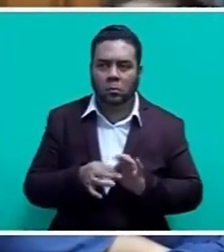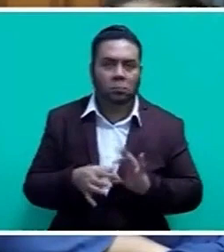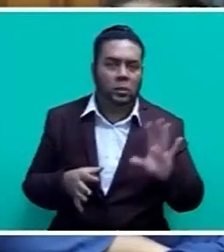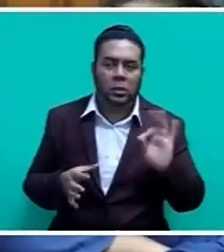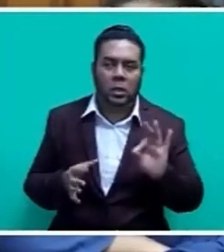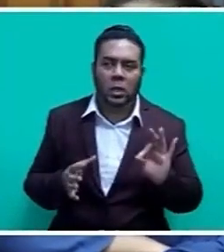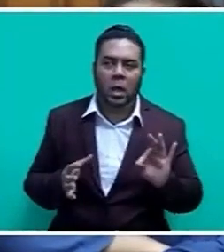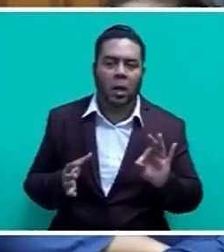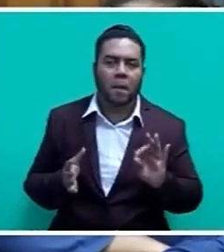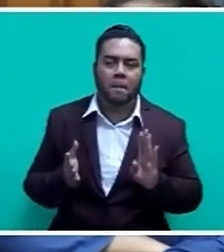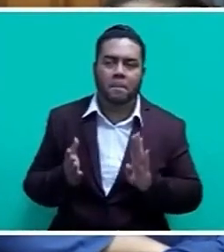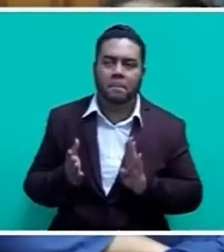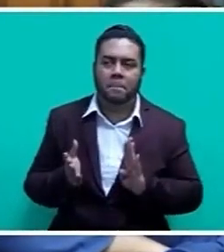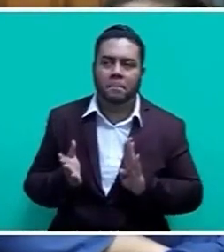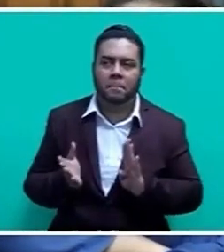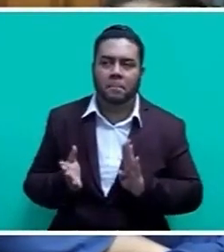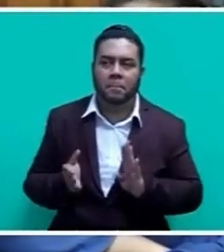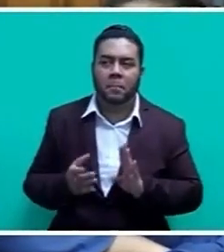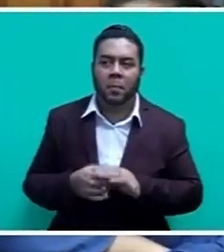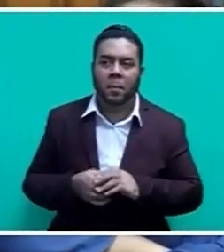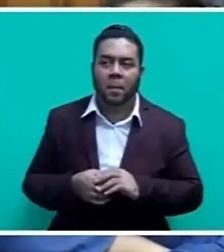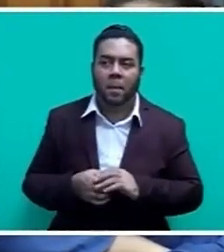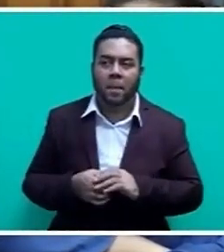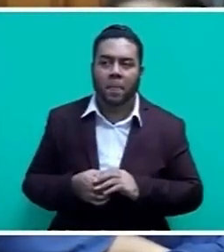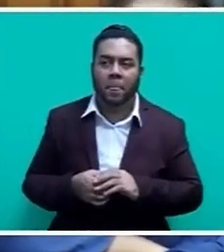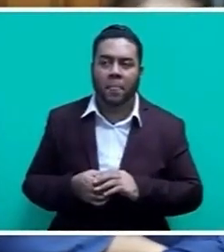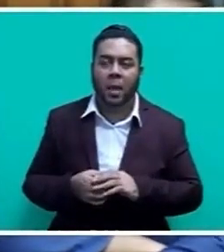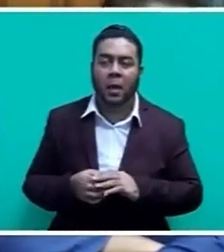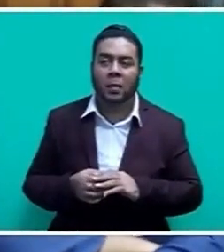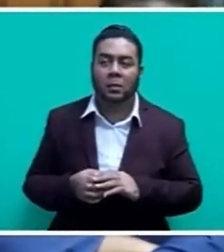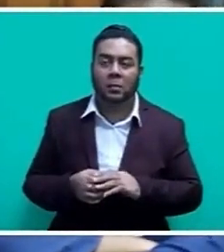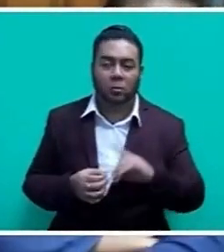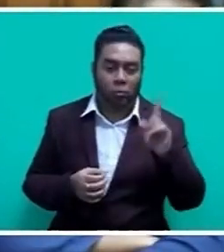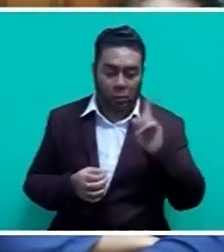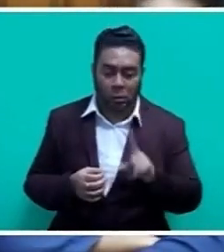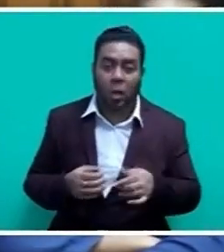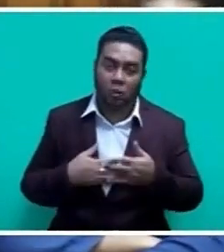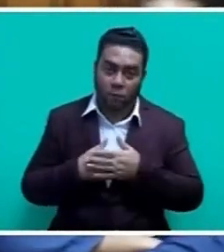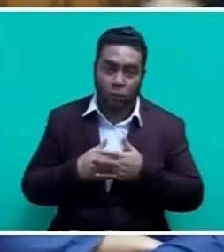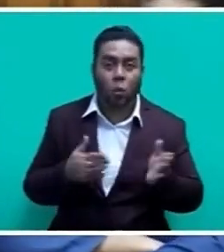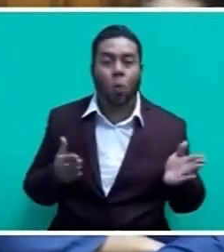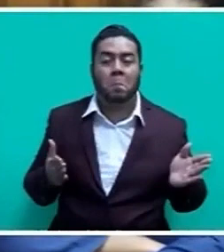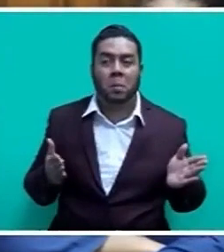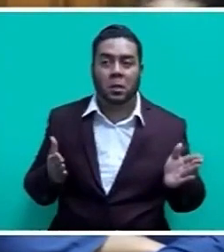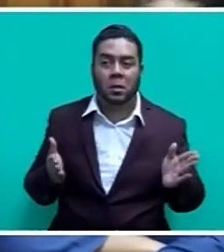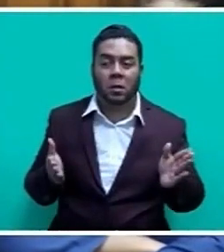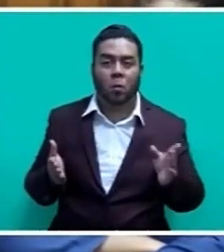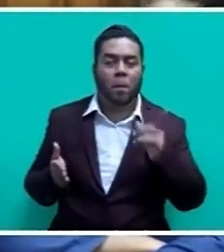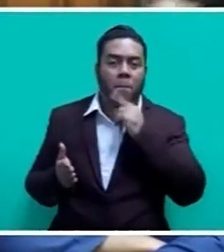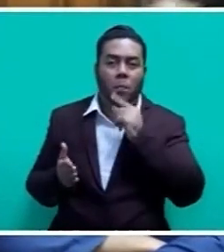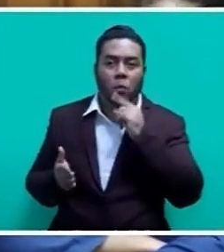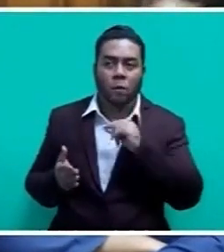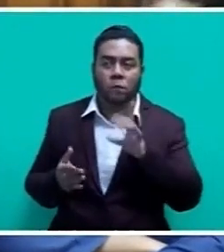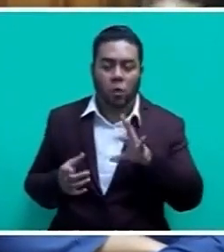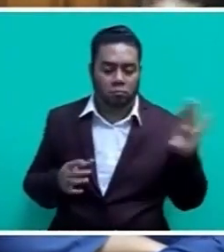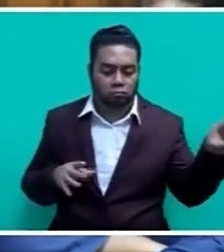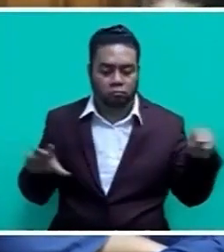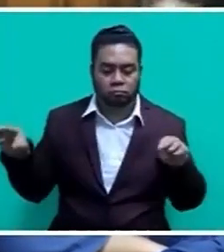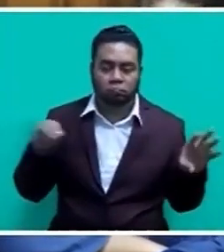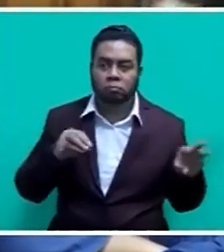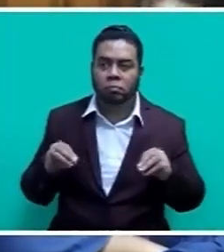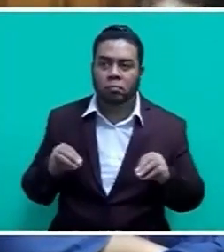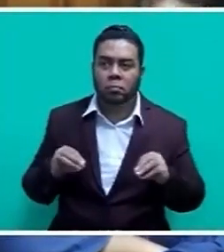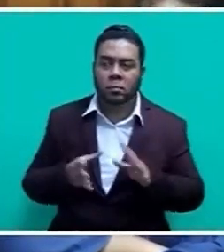Centre. Now, Hosa Hospital in Kiasi had officially opened its doors with borrowed items from various hospitals and